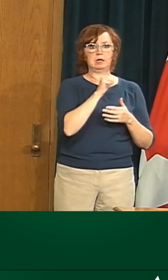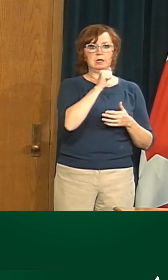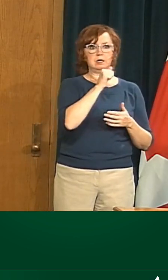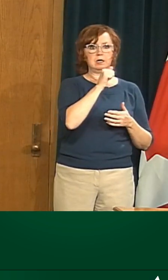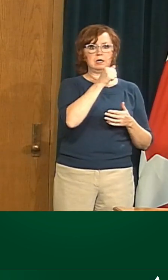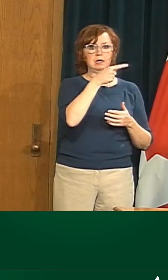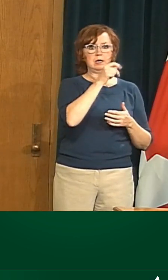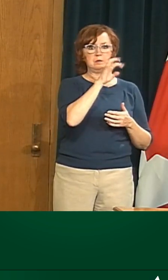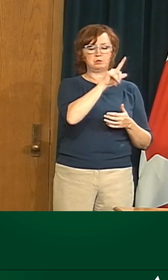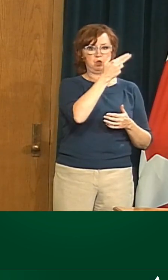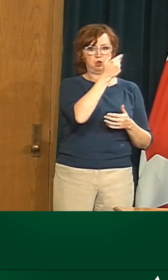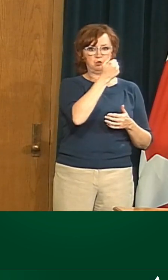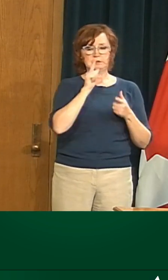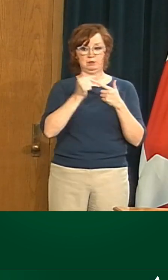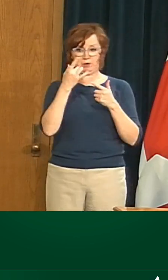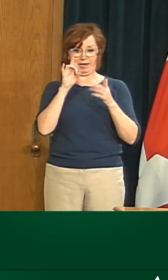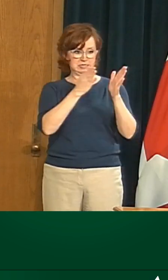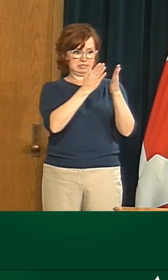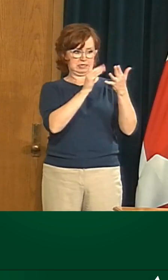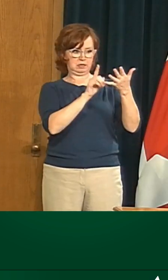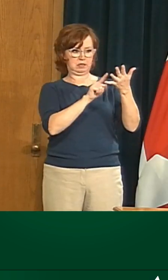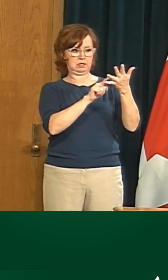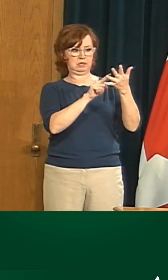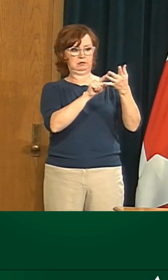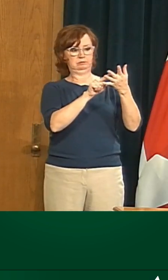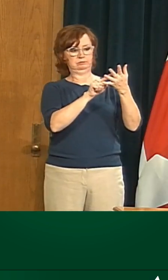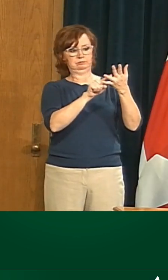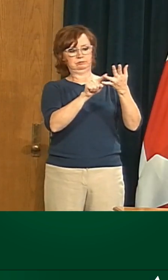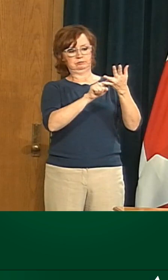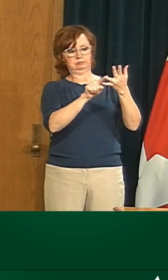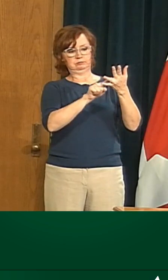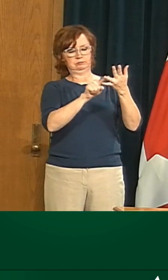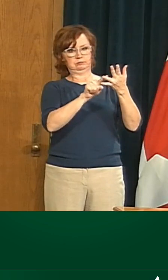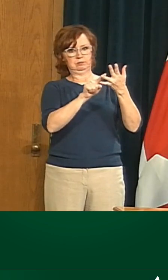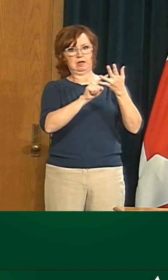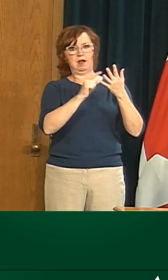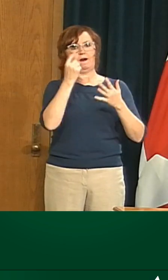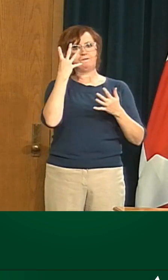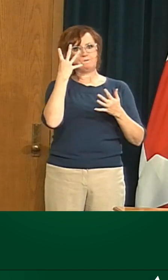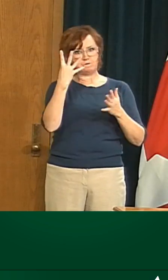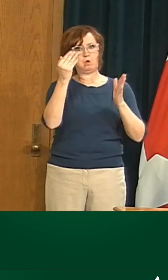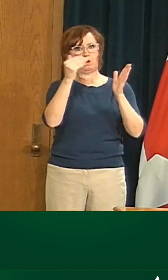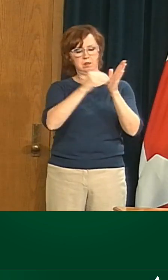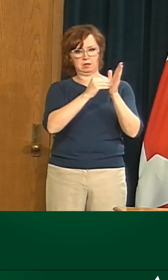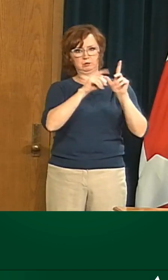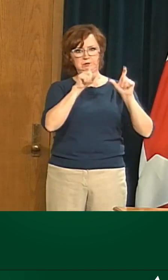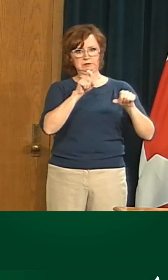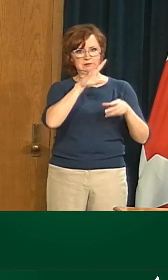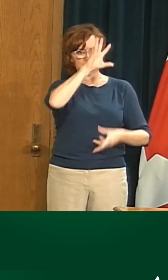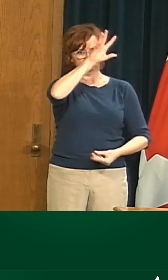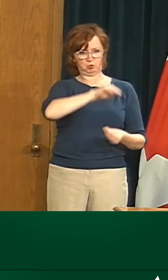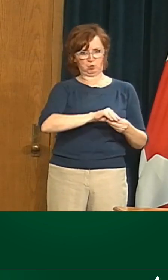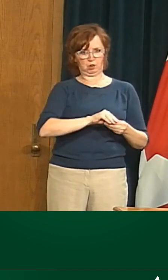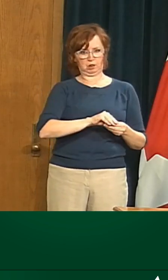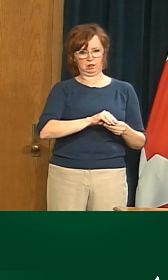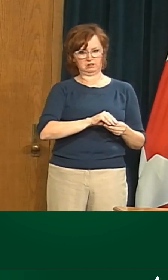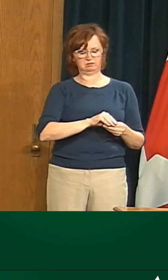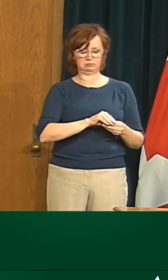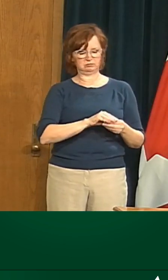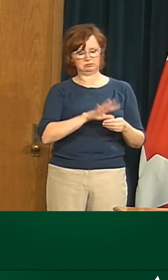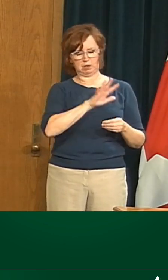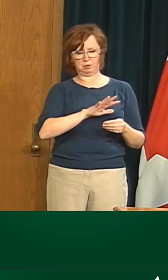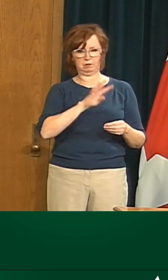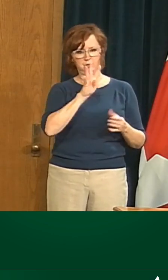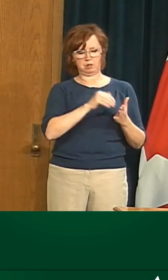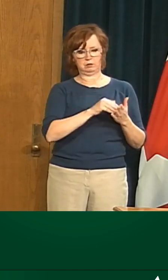of 4,000 tests. So not as much as more than 1,000 tests a week, but slightly less than that. But